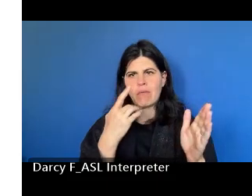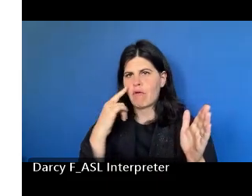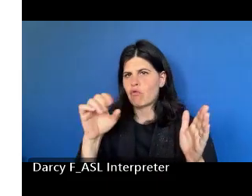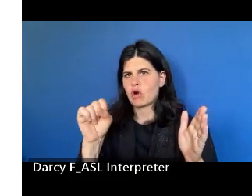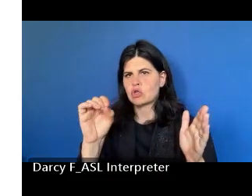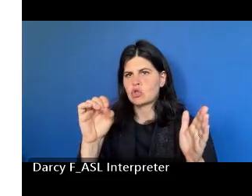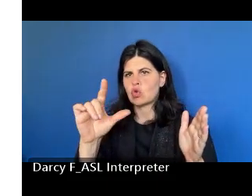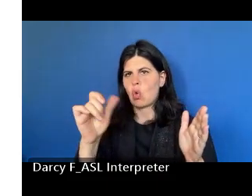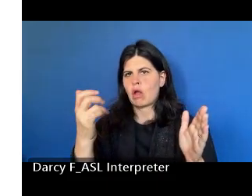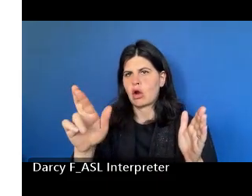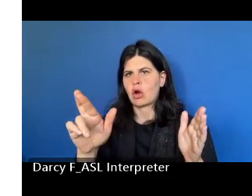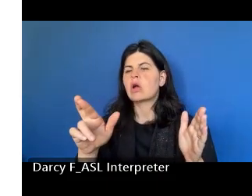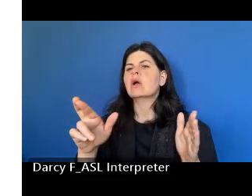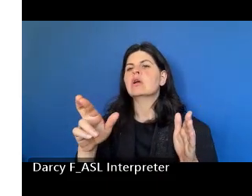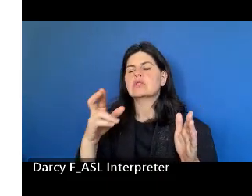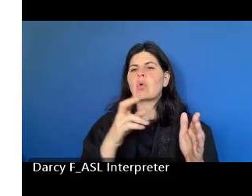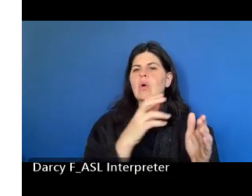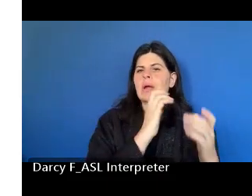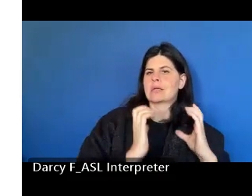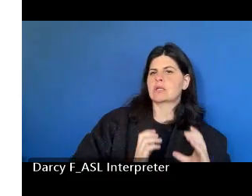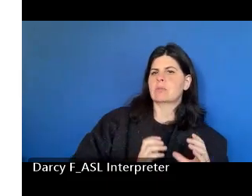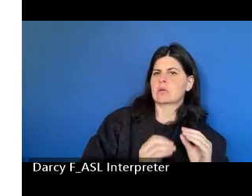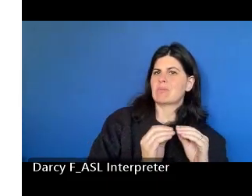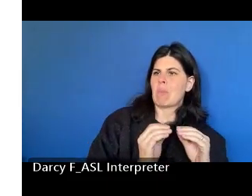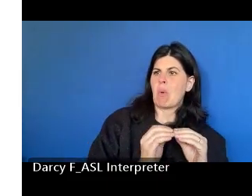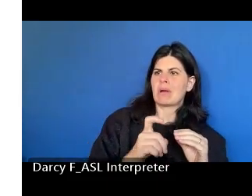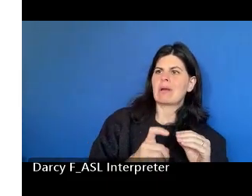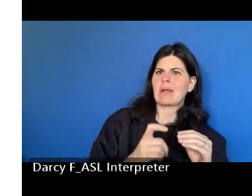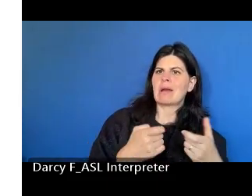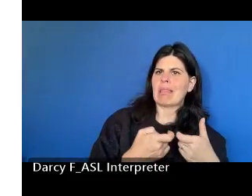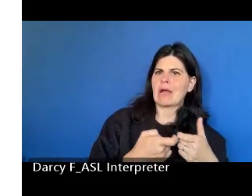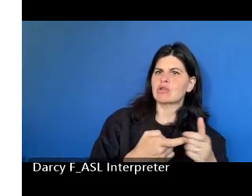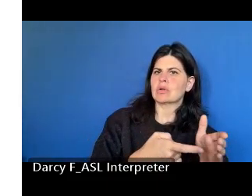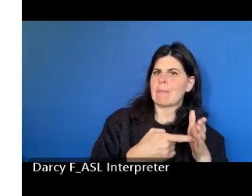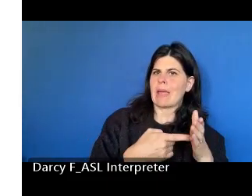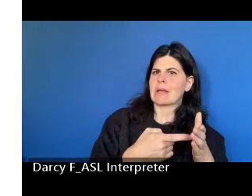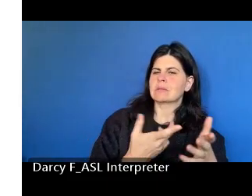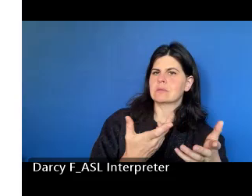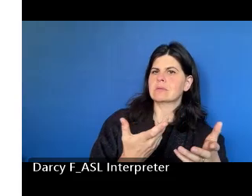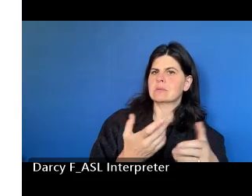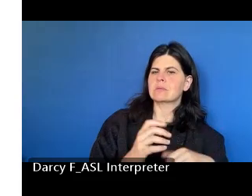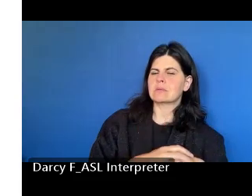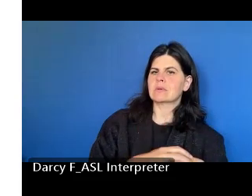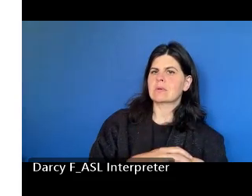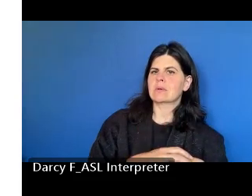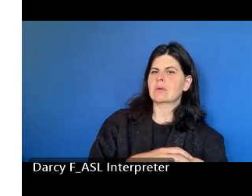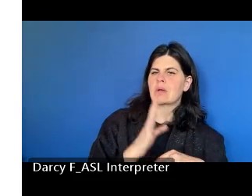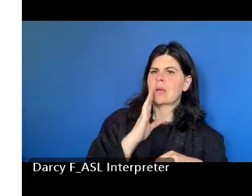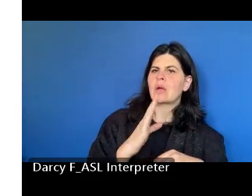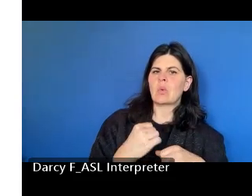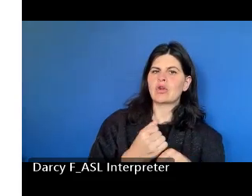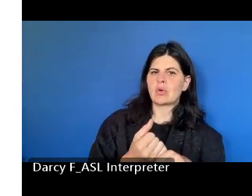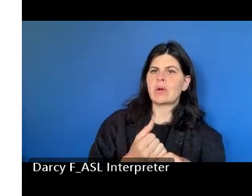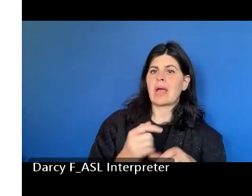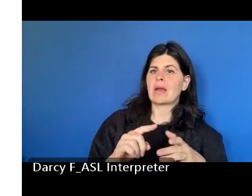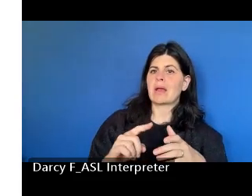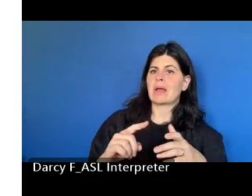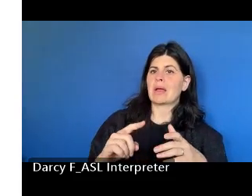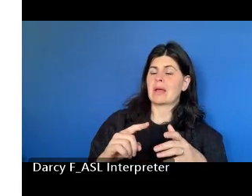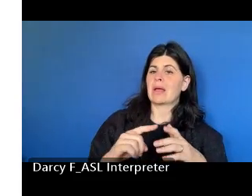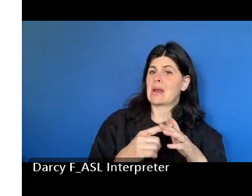customers into electrical demand and requirements is going to create an initial burden that we may need to